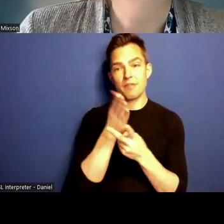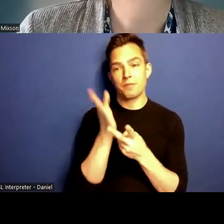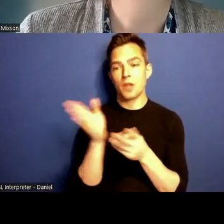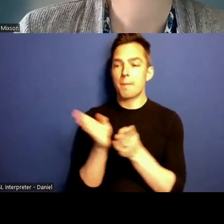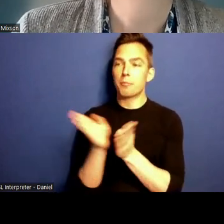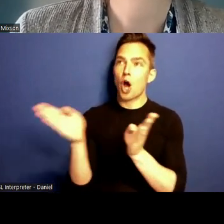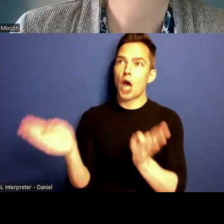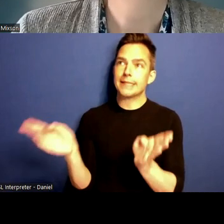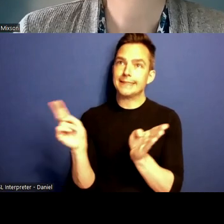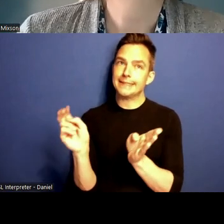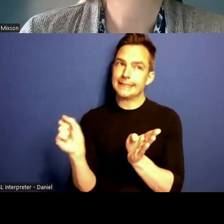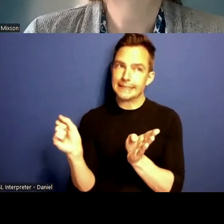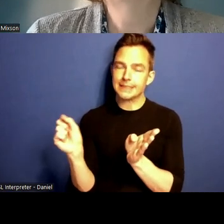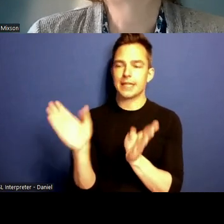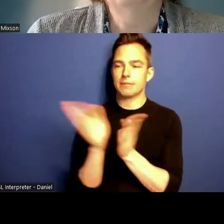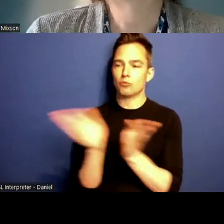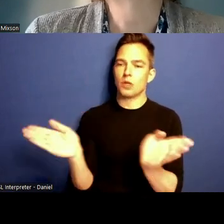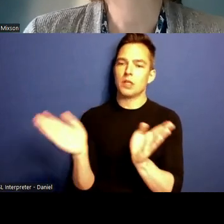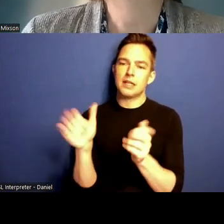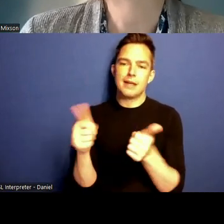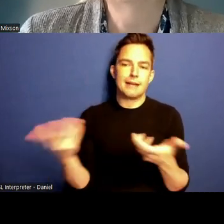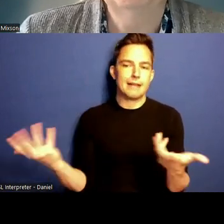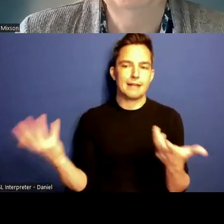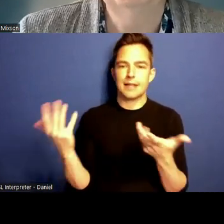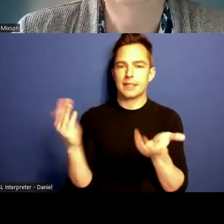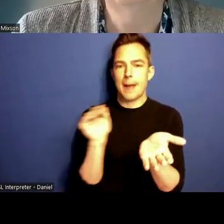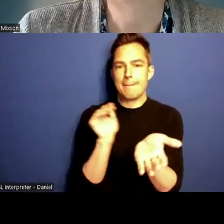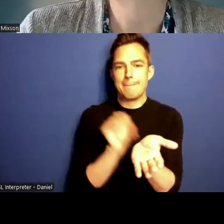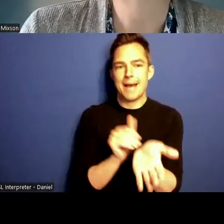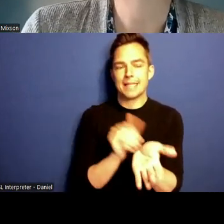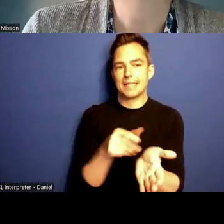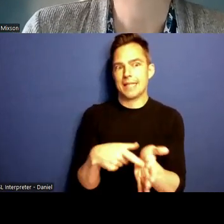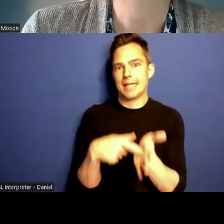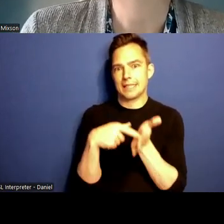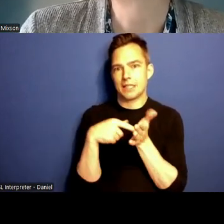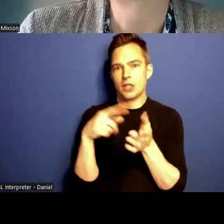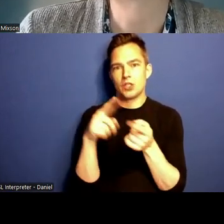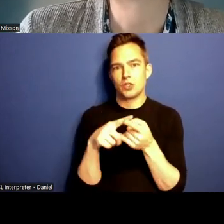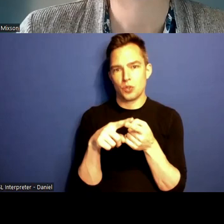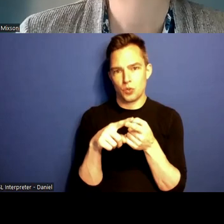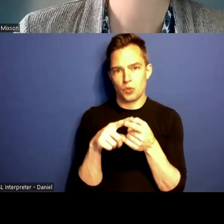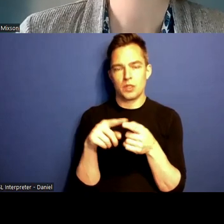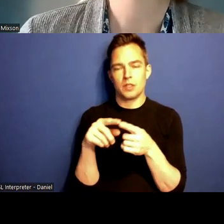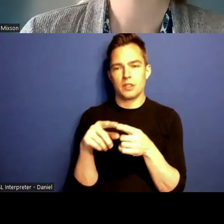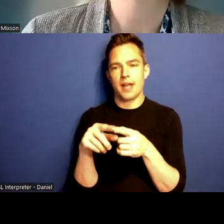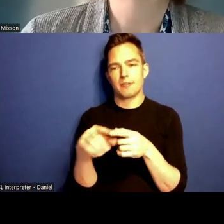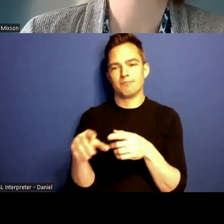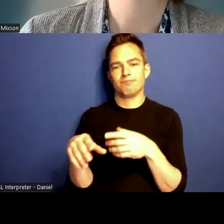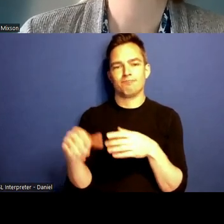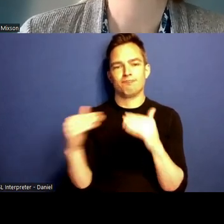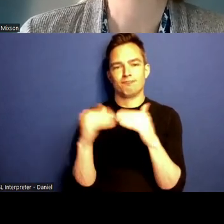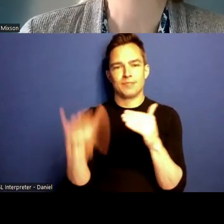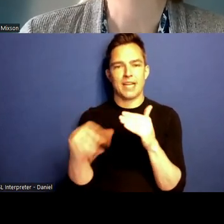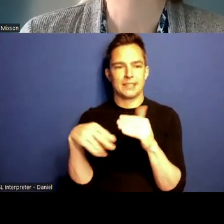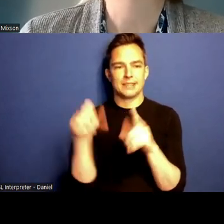though. You think of anything that's medically necessary to ameliorate a condition. And that goes back